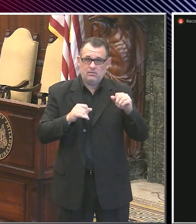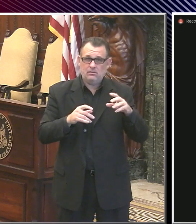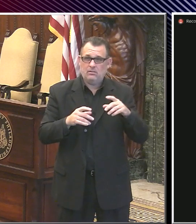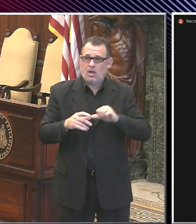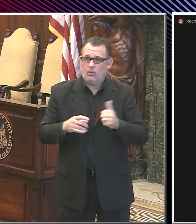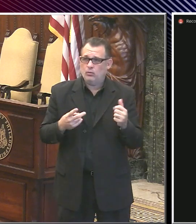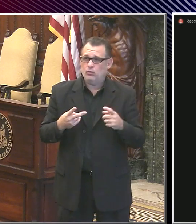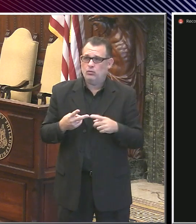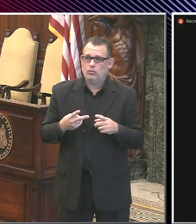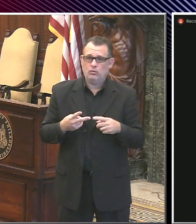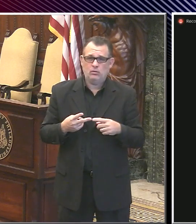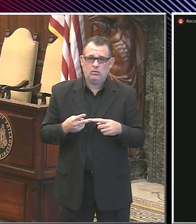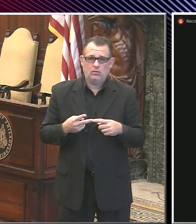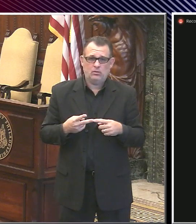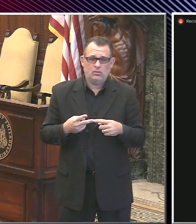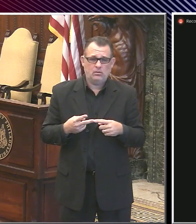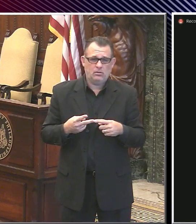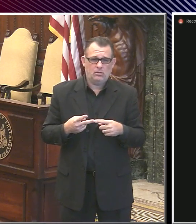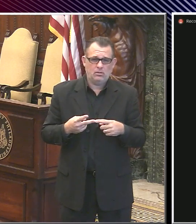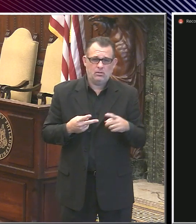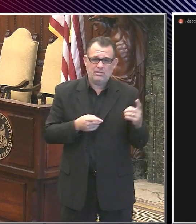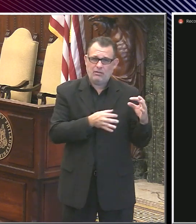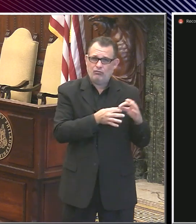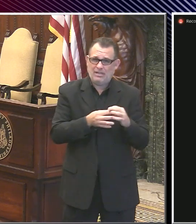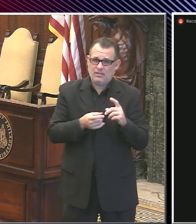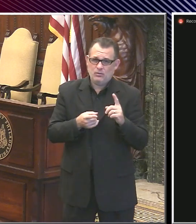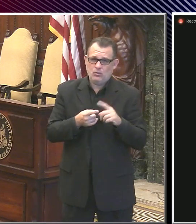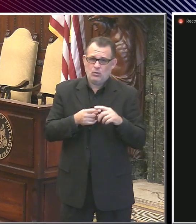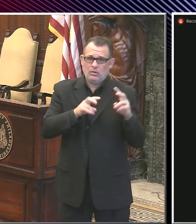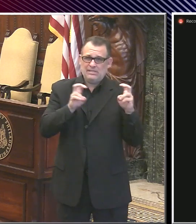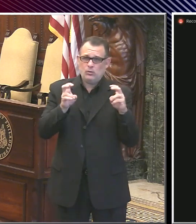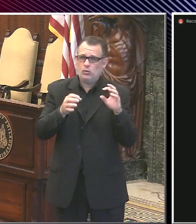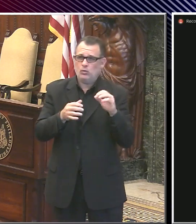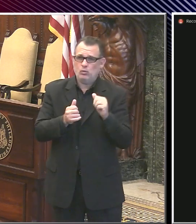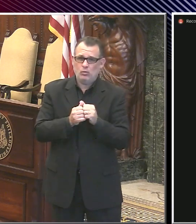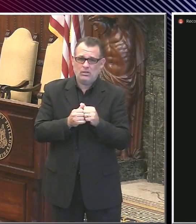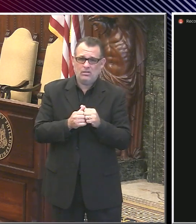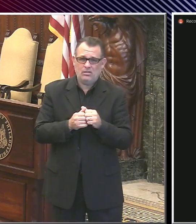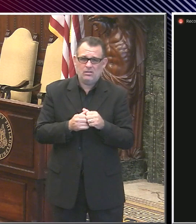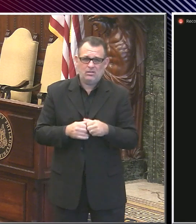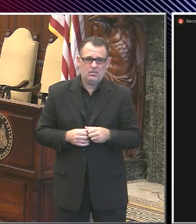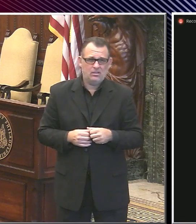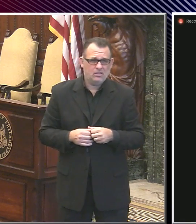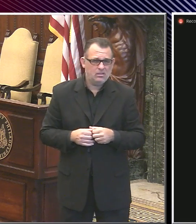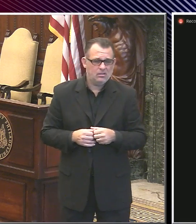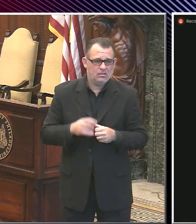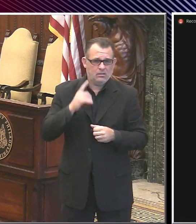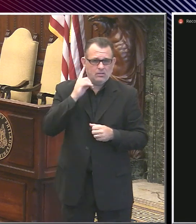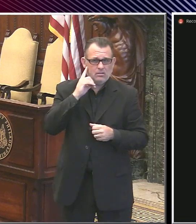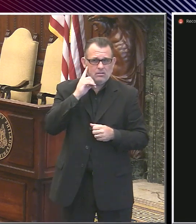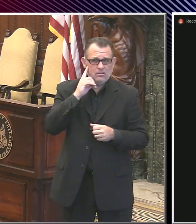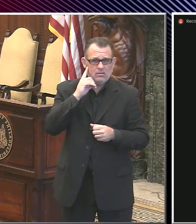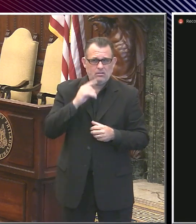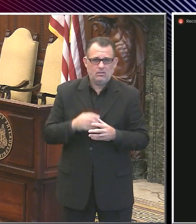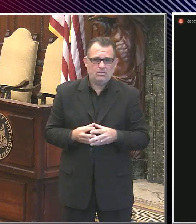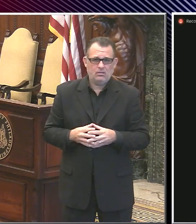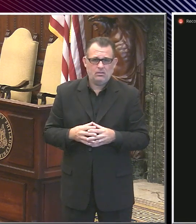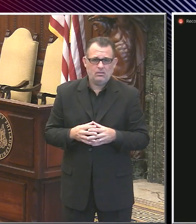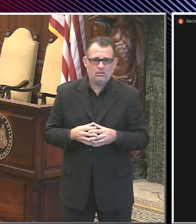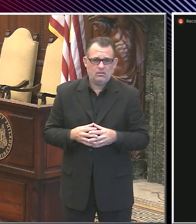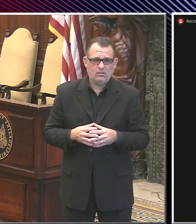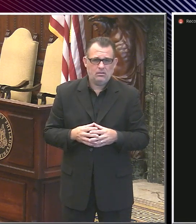while I was wondering, that was related to the issue of, and maybe Mark Wheeler can answer this,